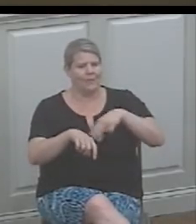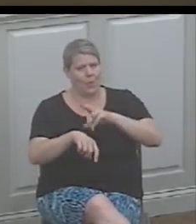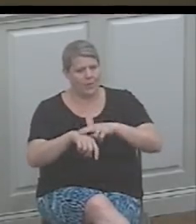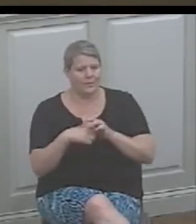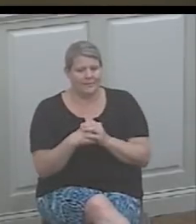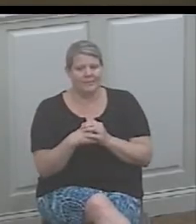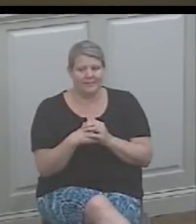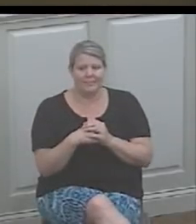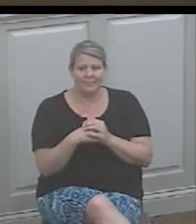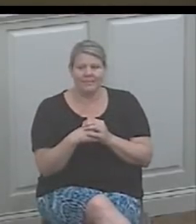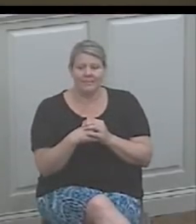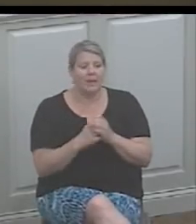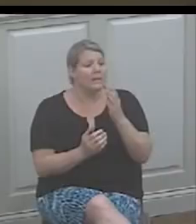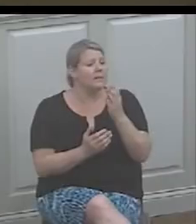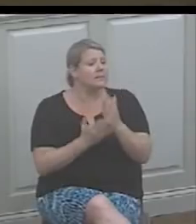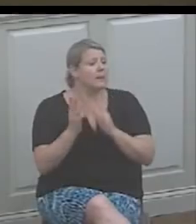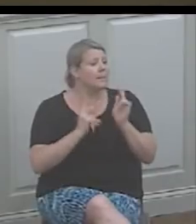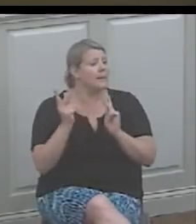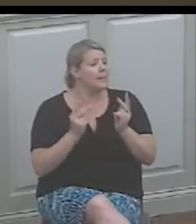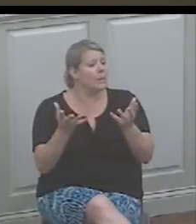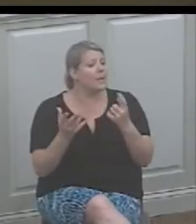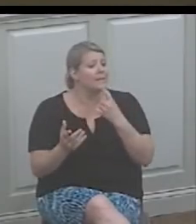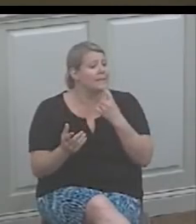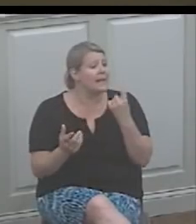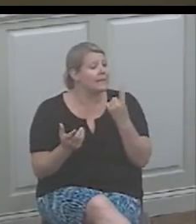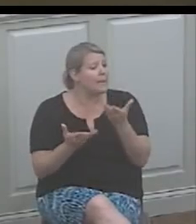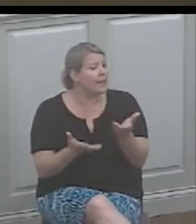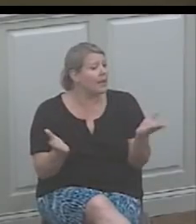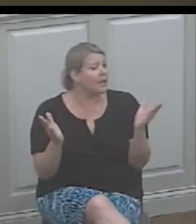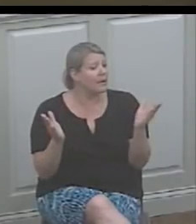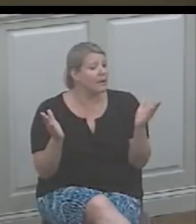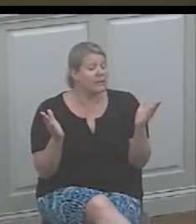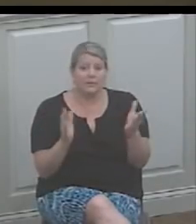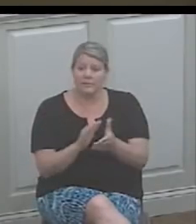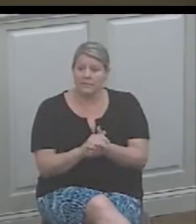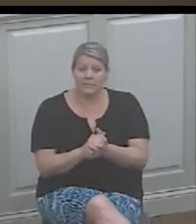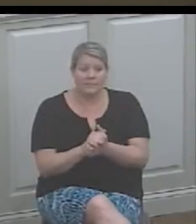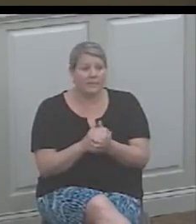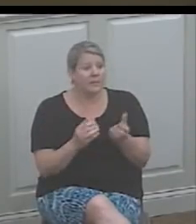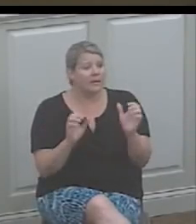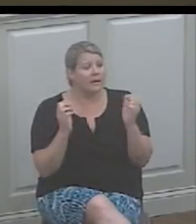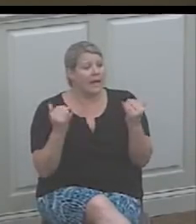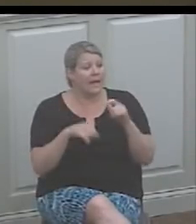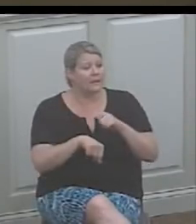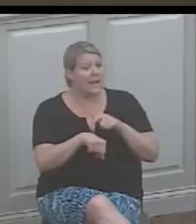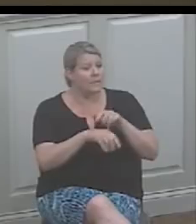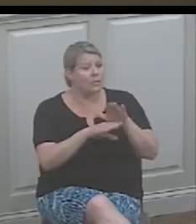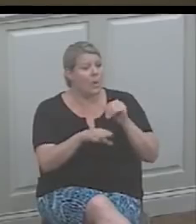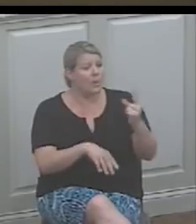There's a few folks who'd like to probably say something for you. I'd like to call them up. There